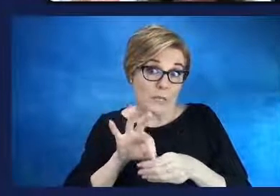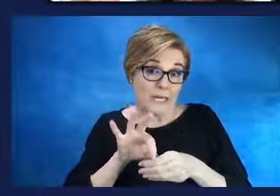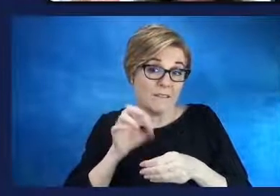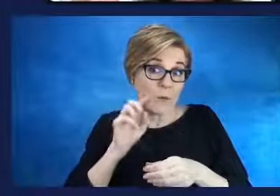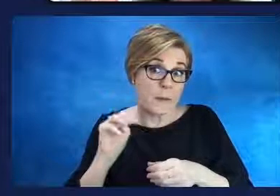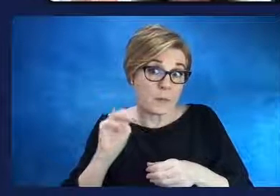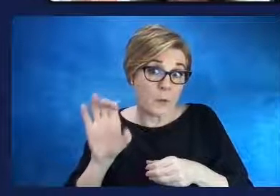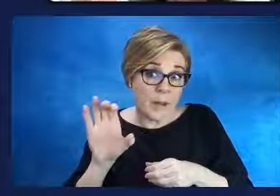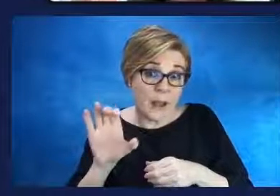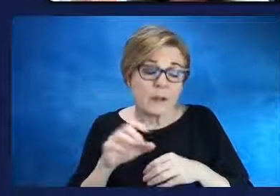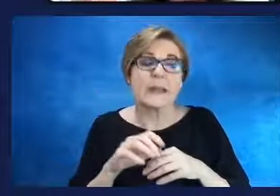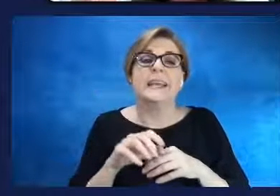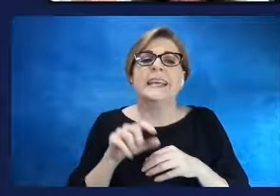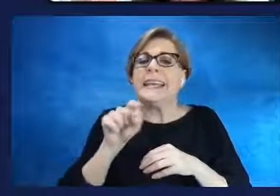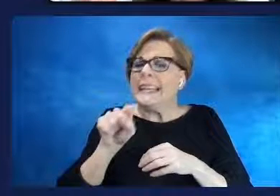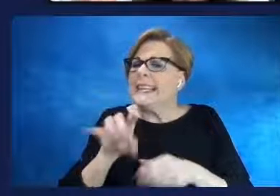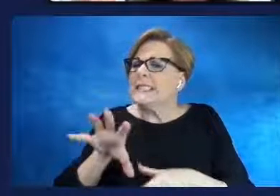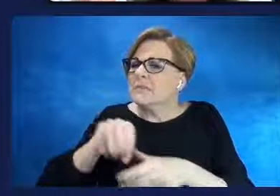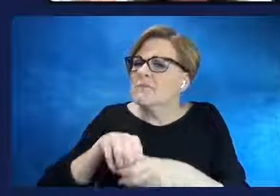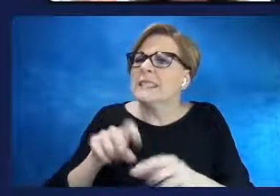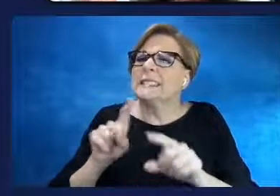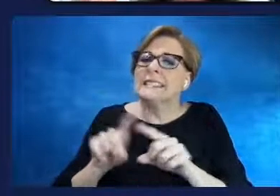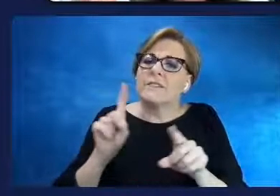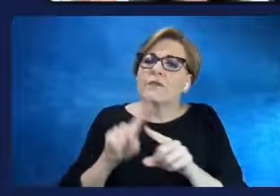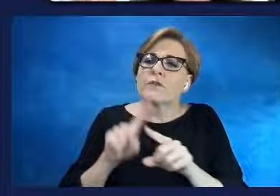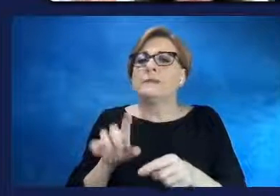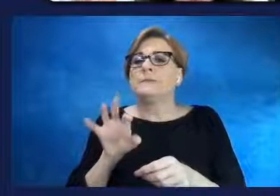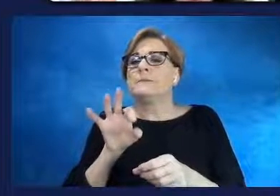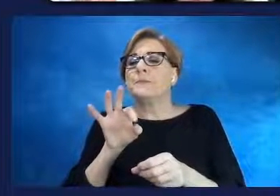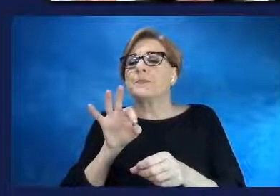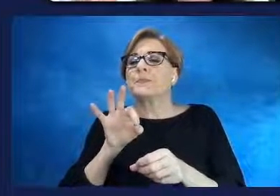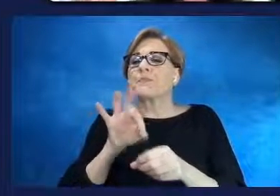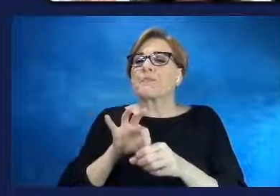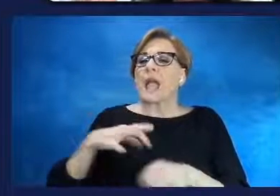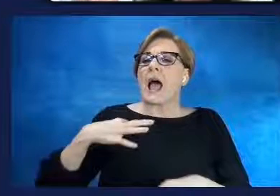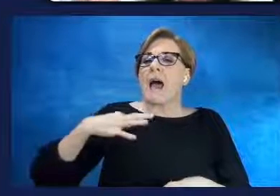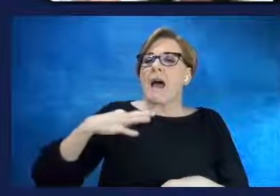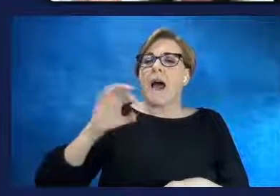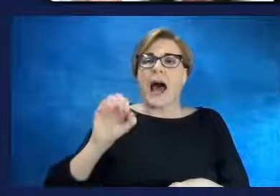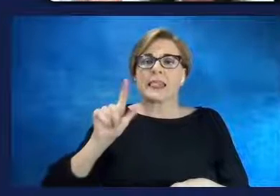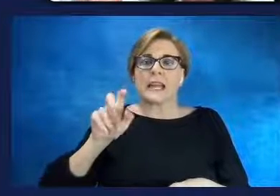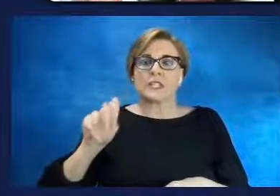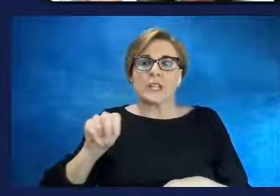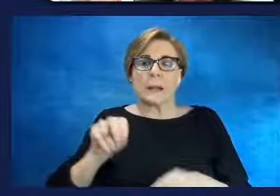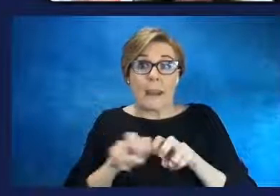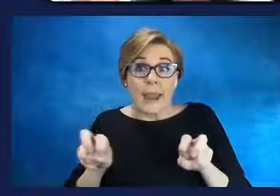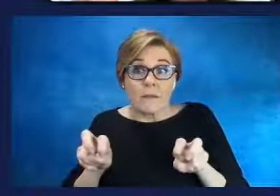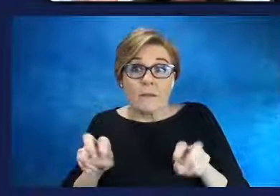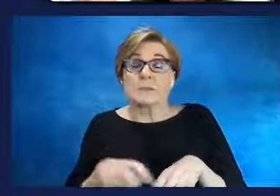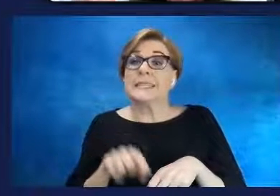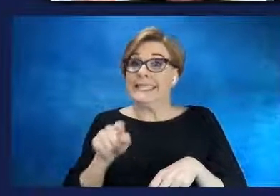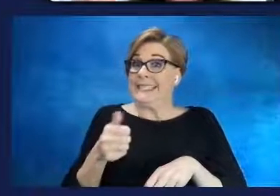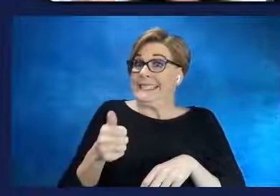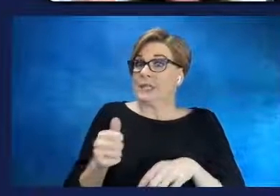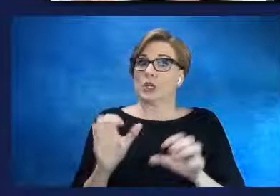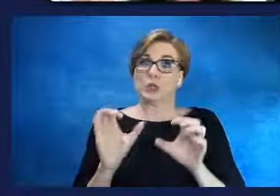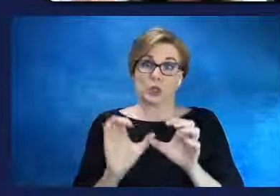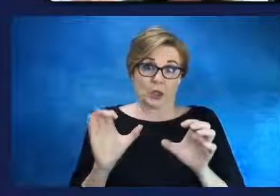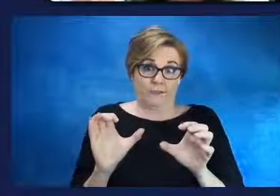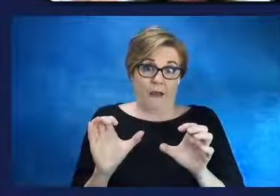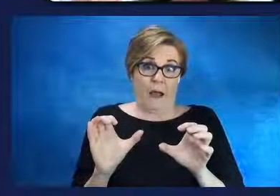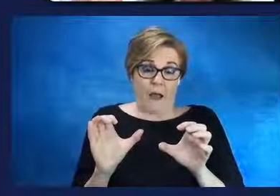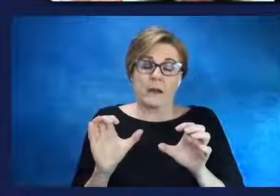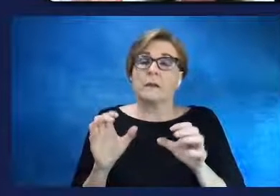served on various election-related panels for numerous organizations, and he is a certified elections registration